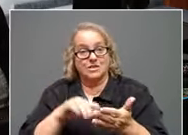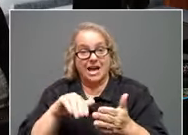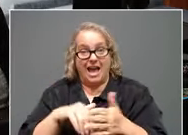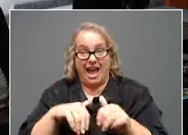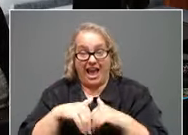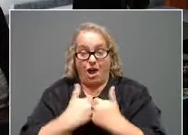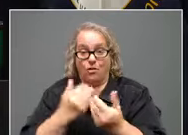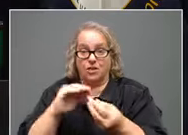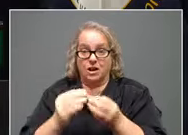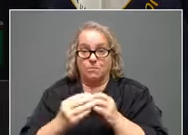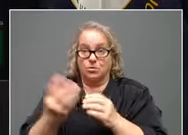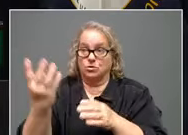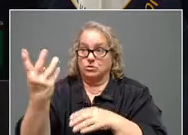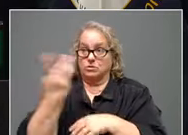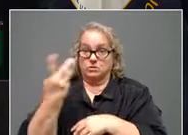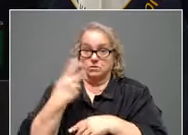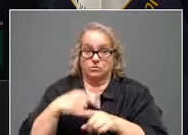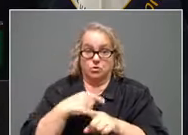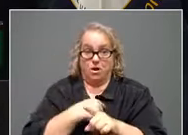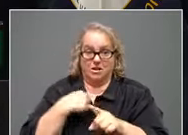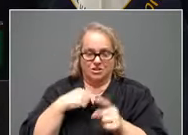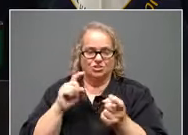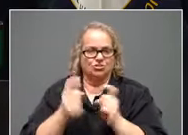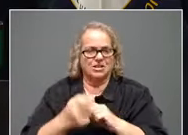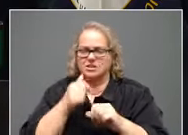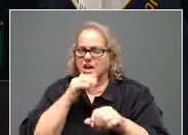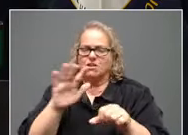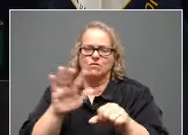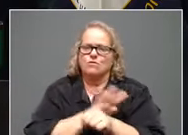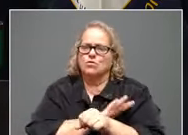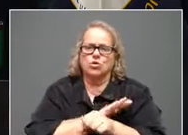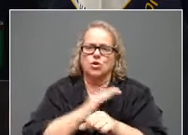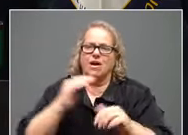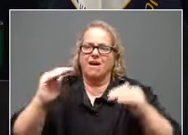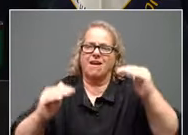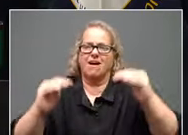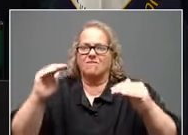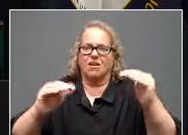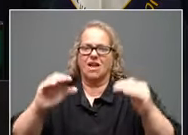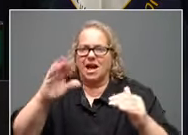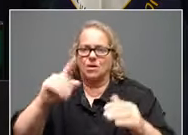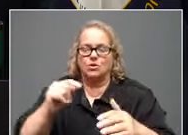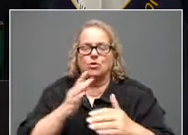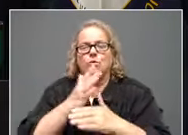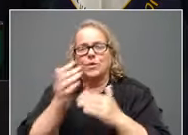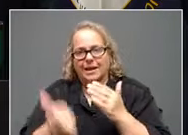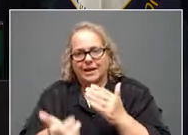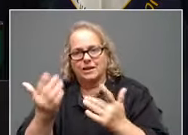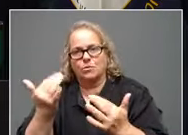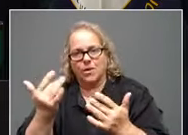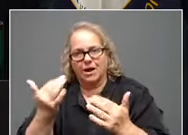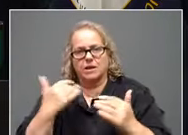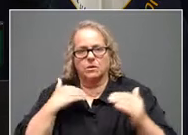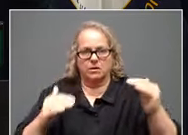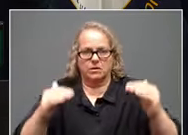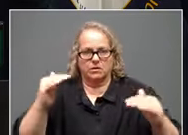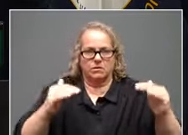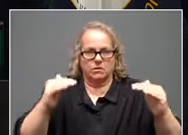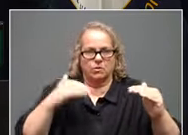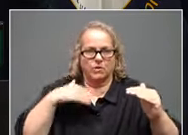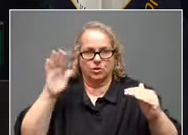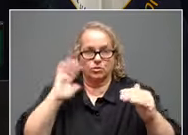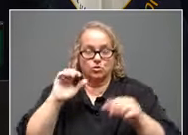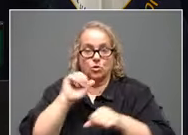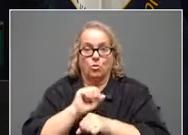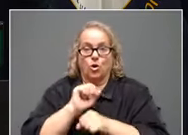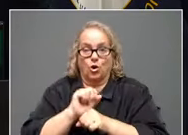changing and hadn't fully leveled out. And that's the weekends that we used to be working when the pandemic was at